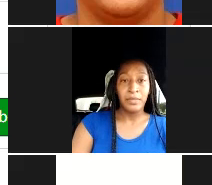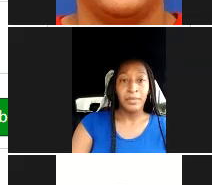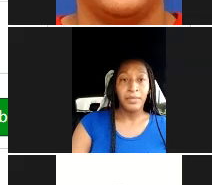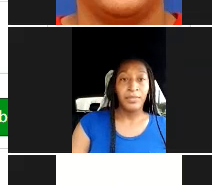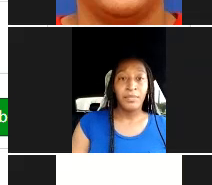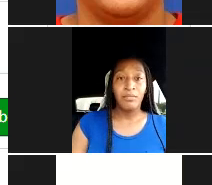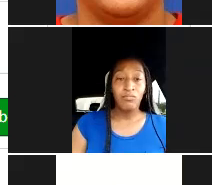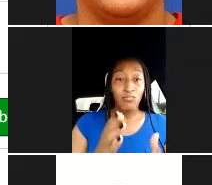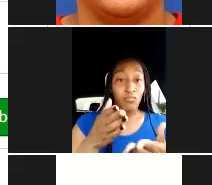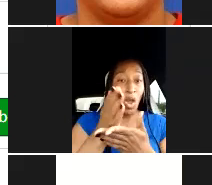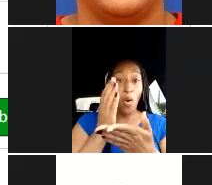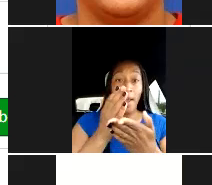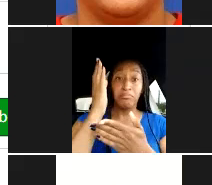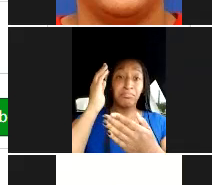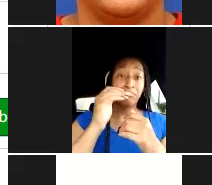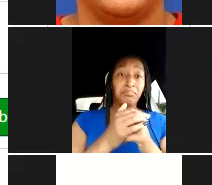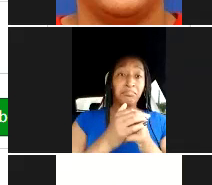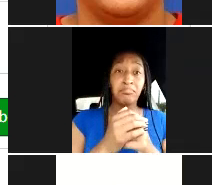All right. Um,